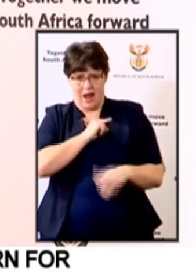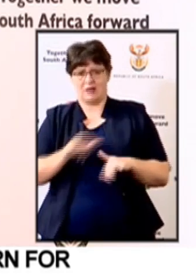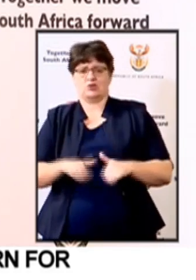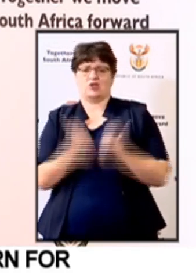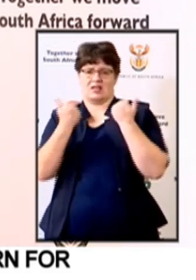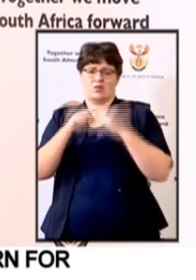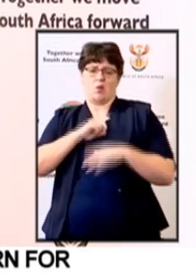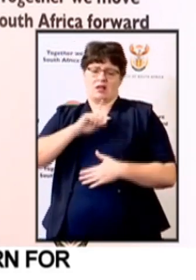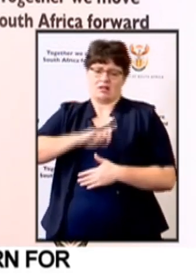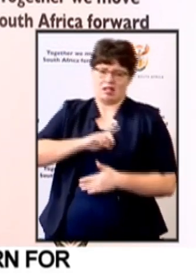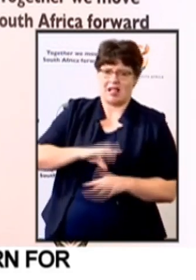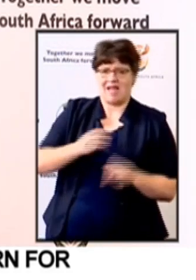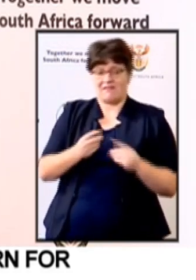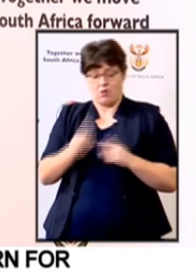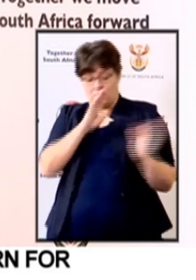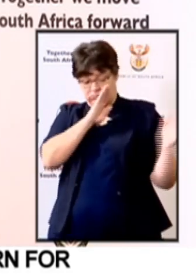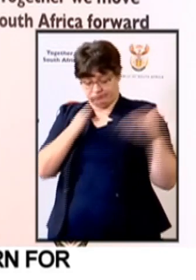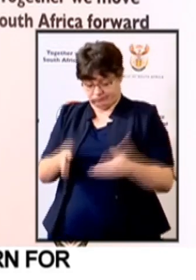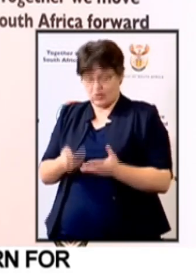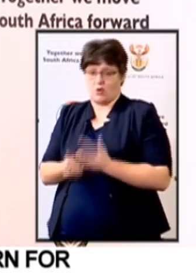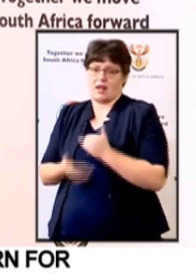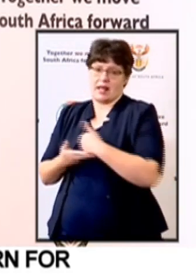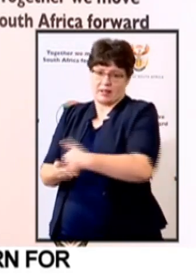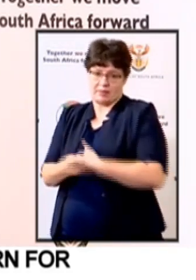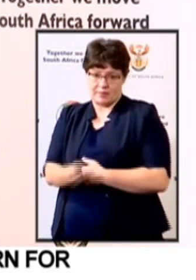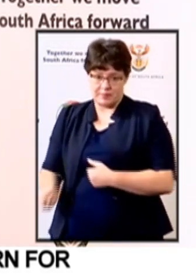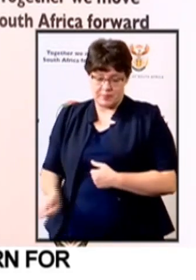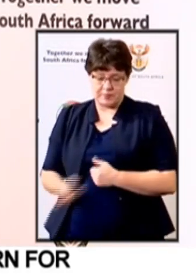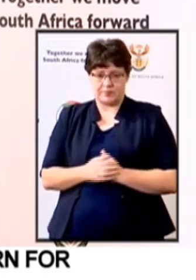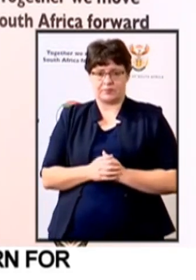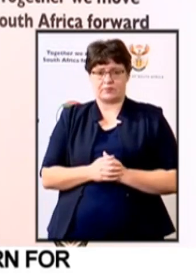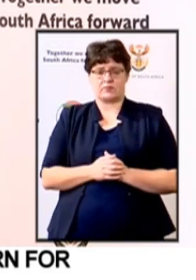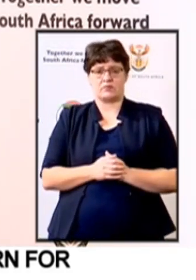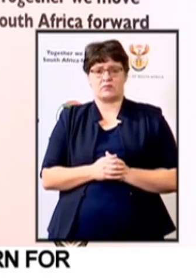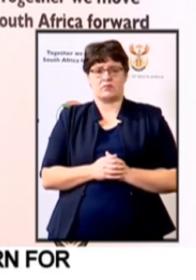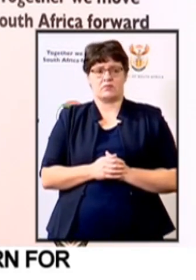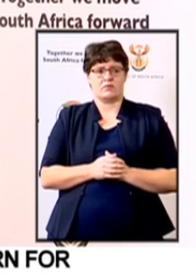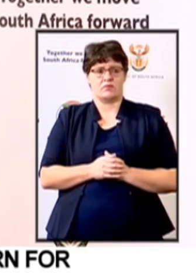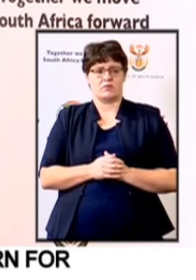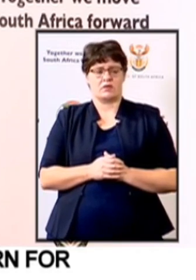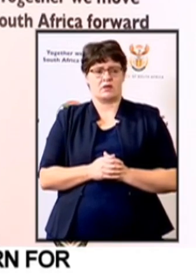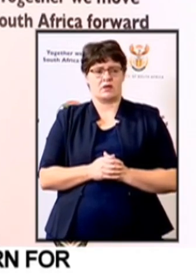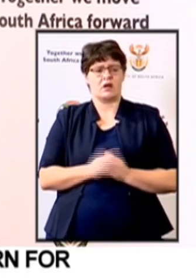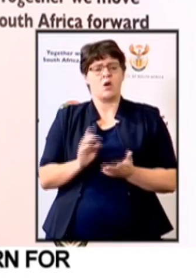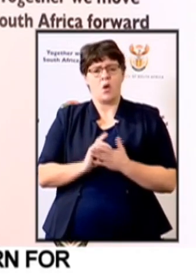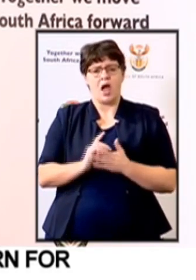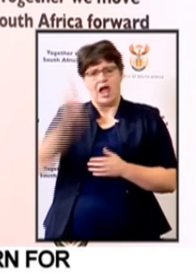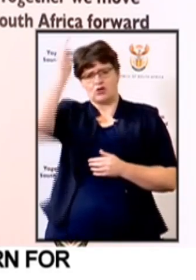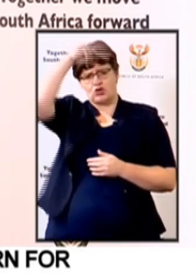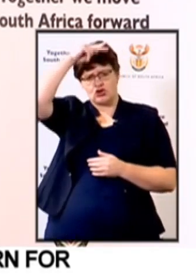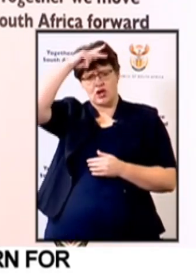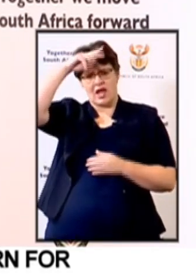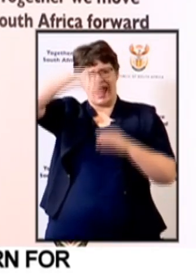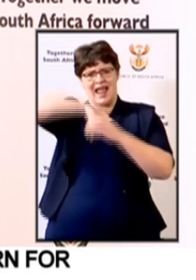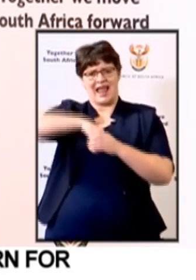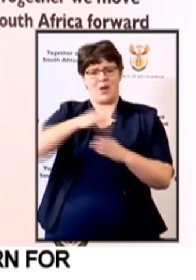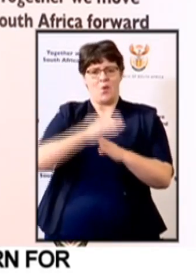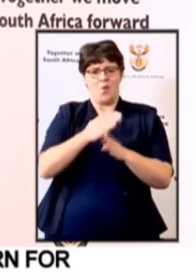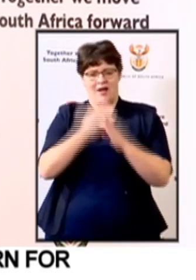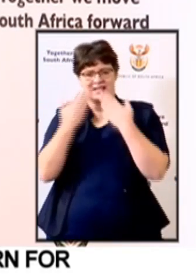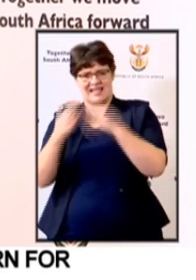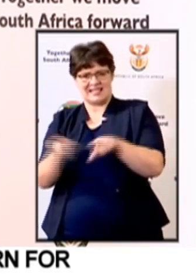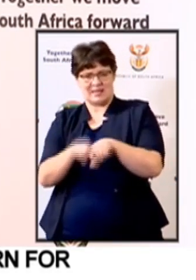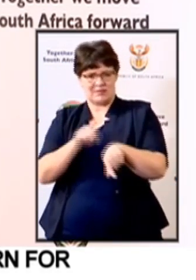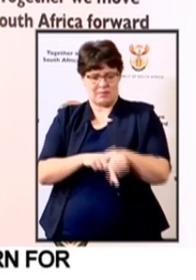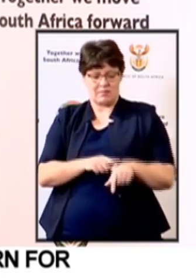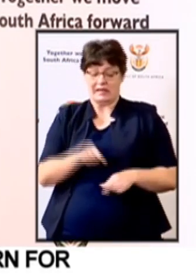that require attention. The graduate internship, or there was a question about the graduate internship. Minister,